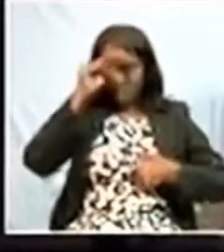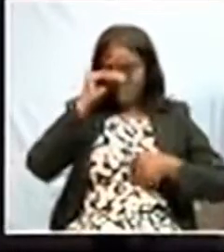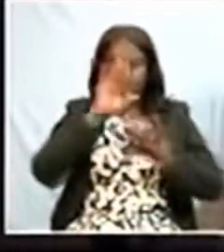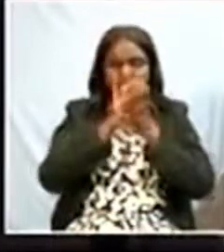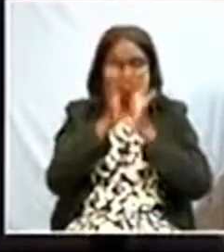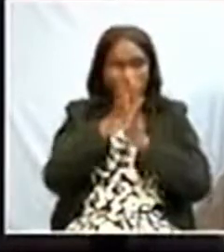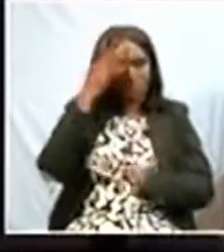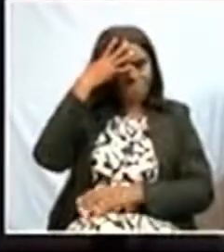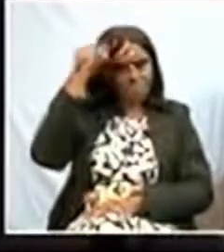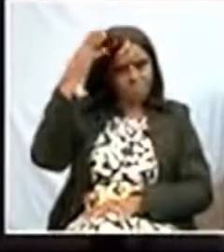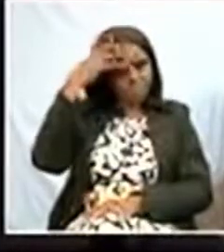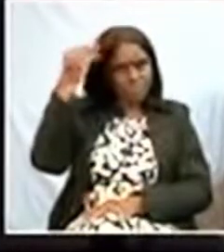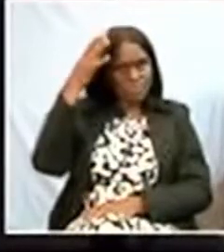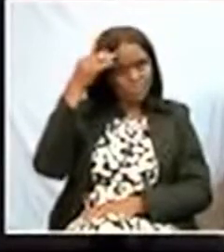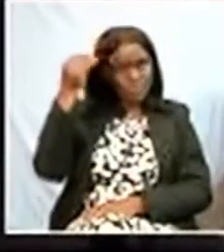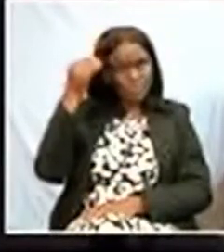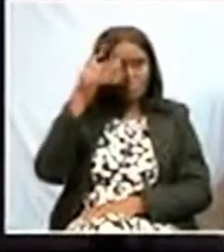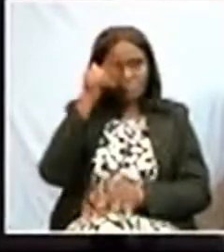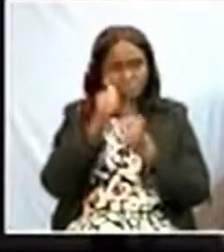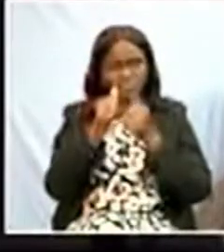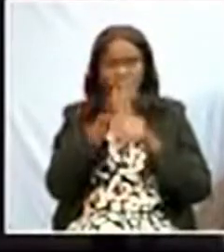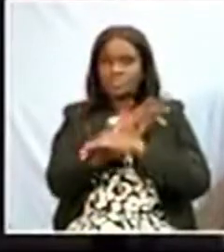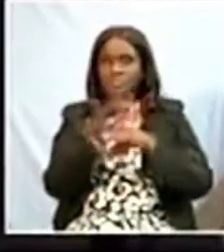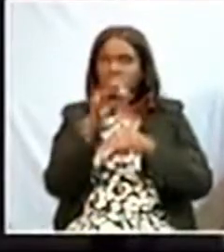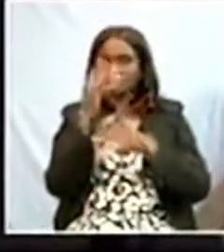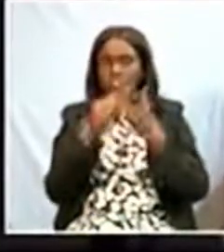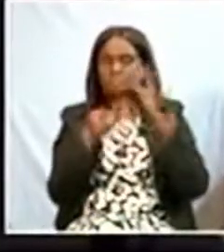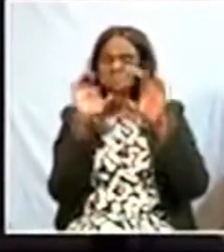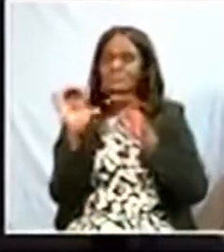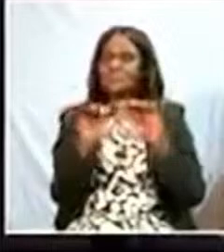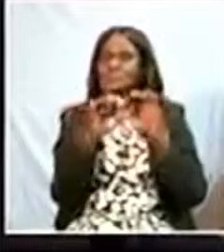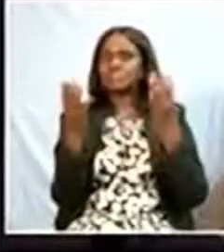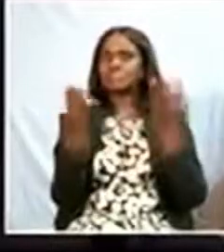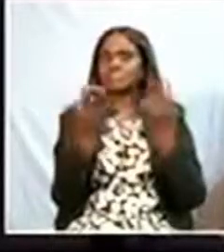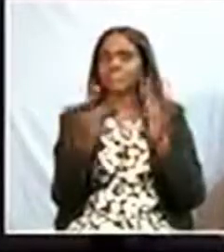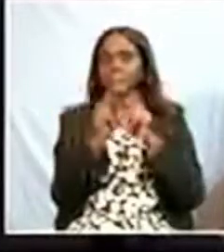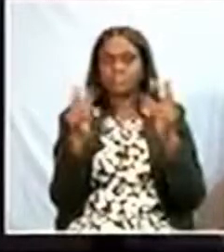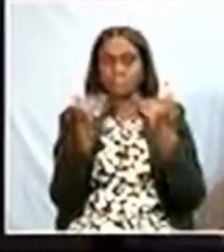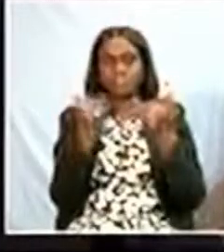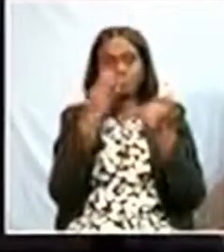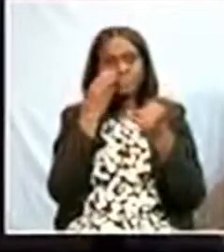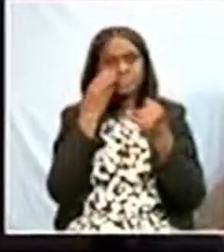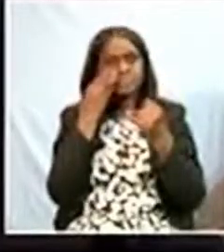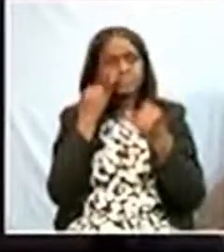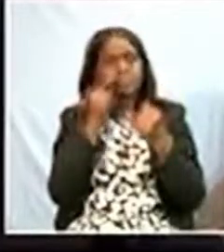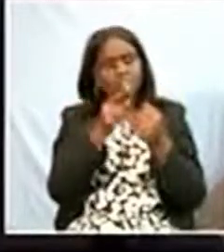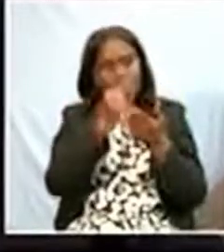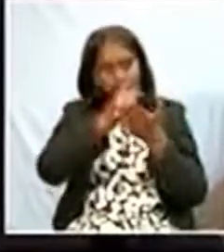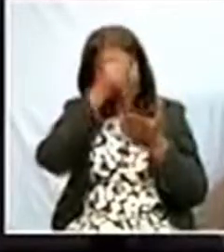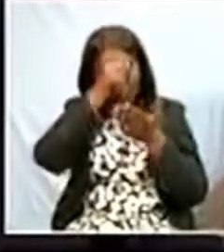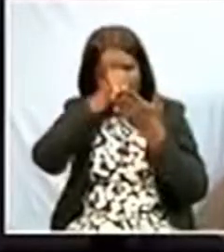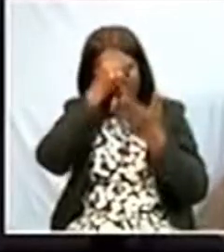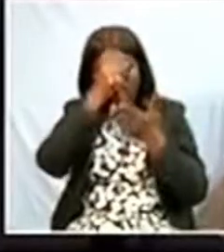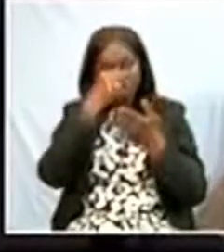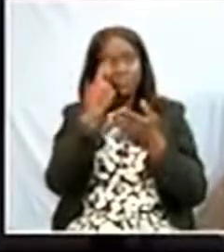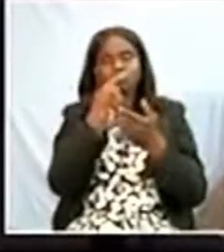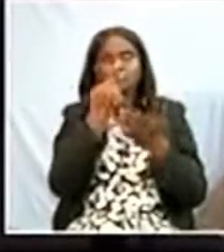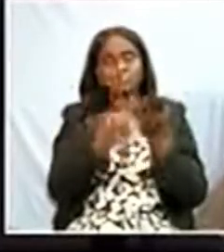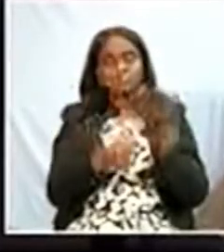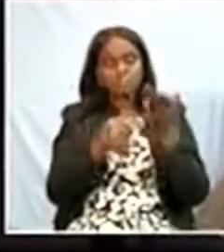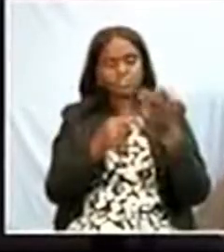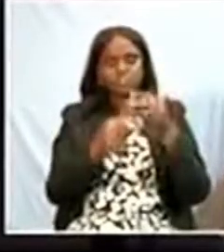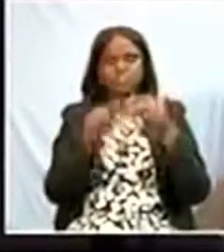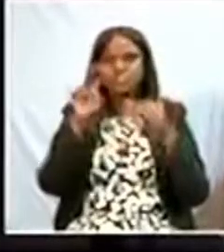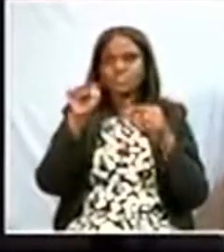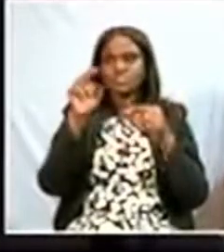junkies because of lack of what to do. So these students who are at